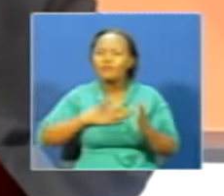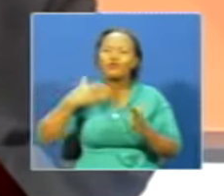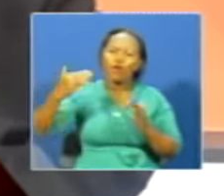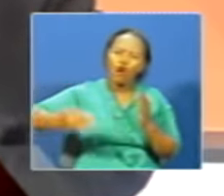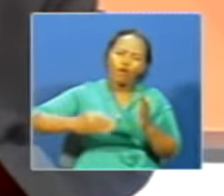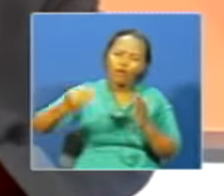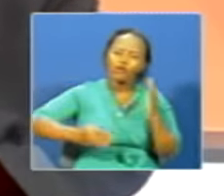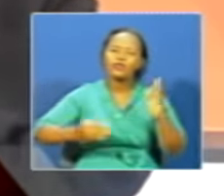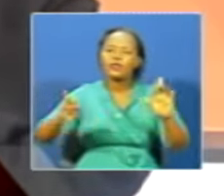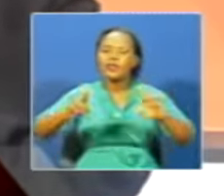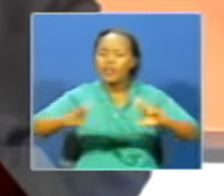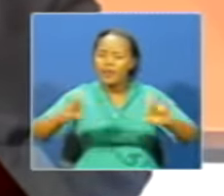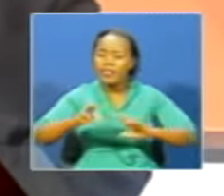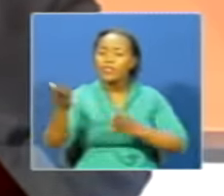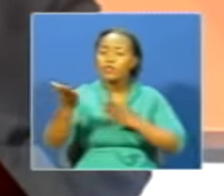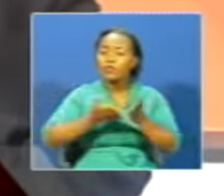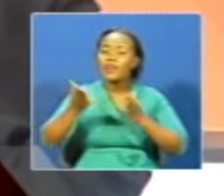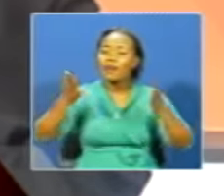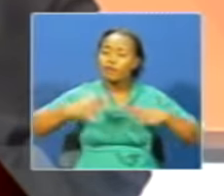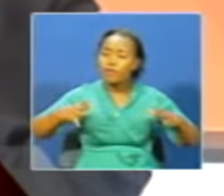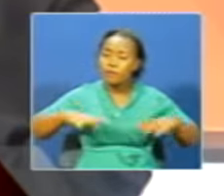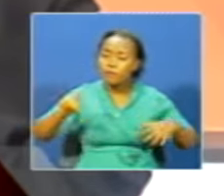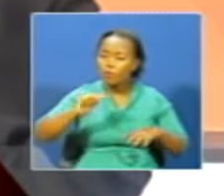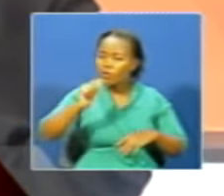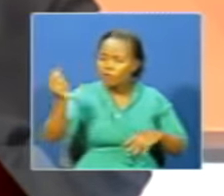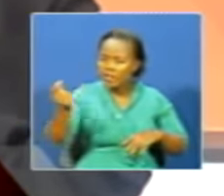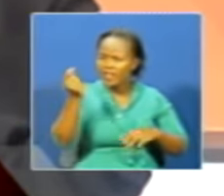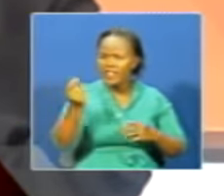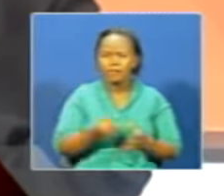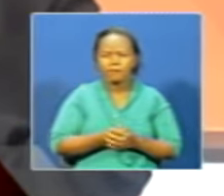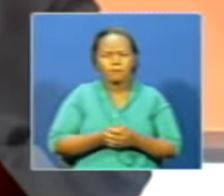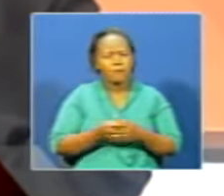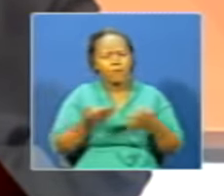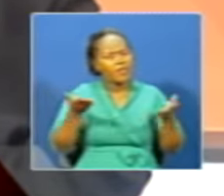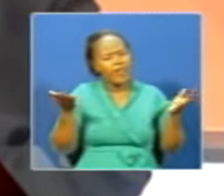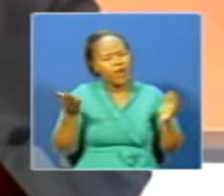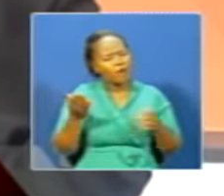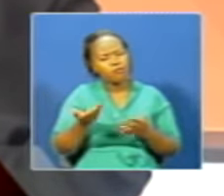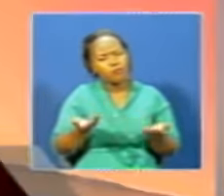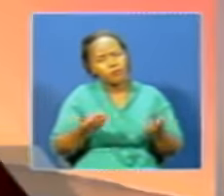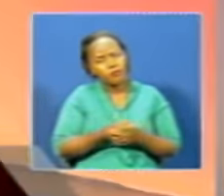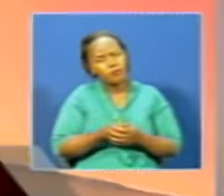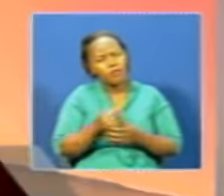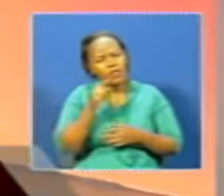people of Kenya. So against that background, mm-hmm. what would you frame as your guiding principles?